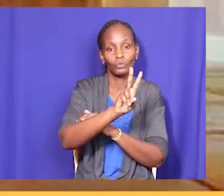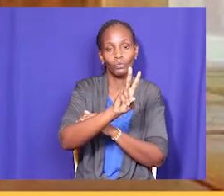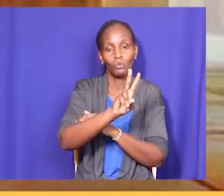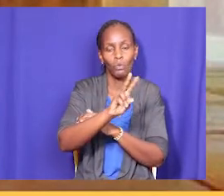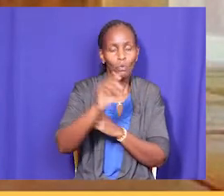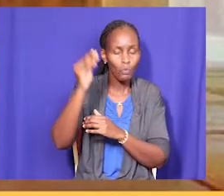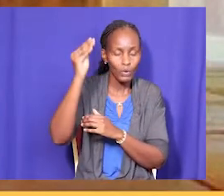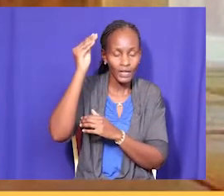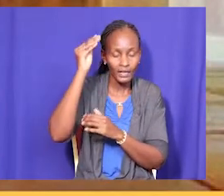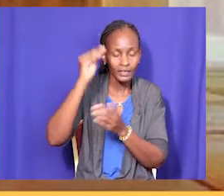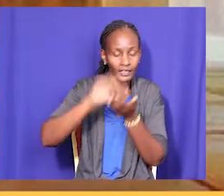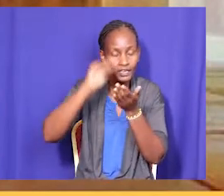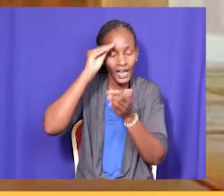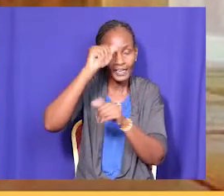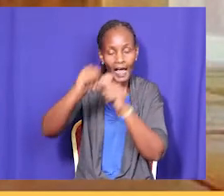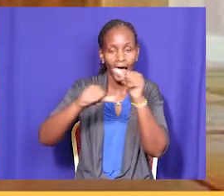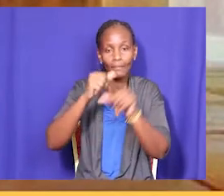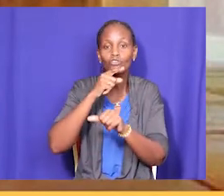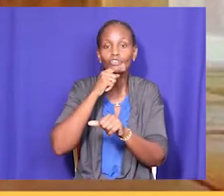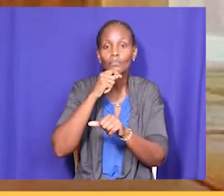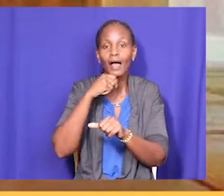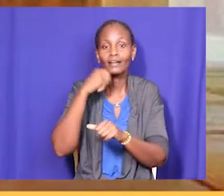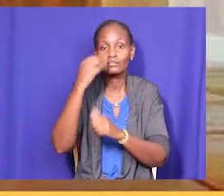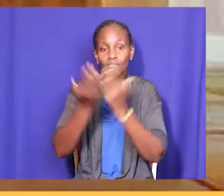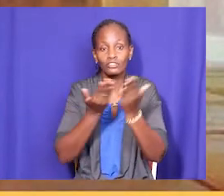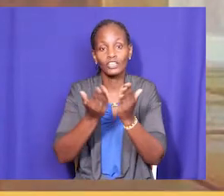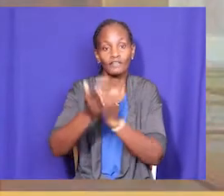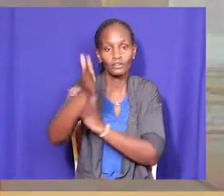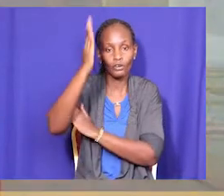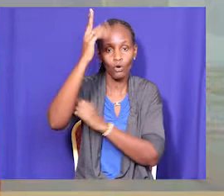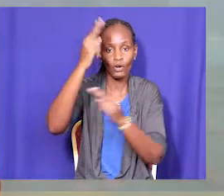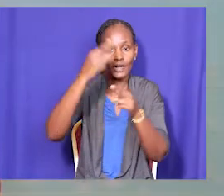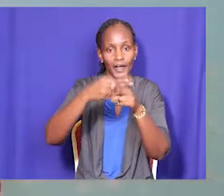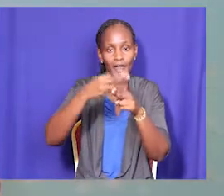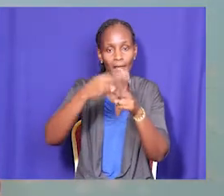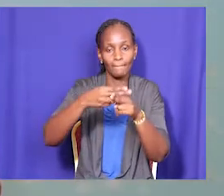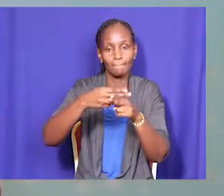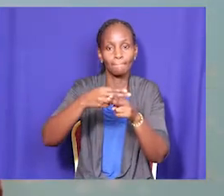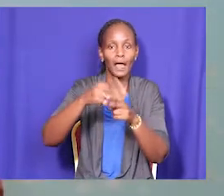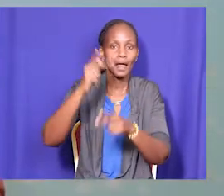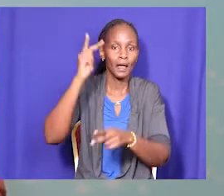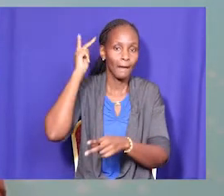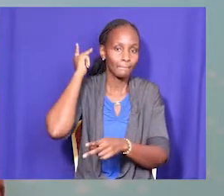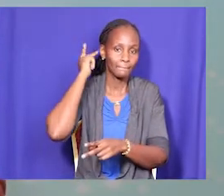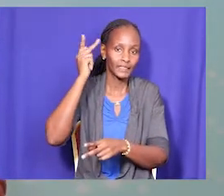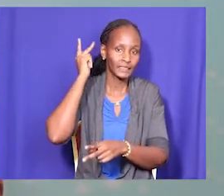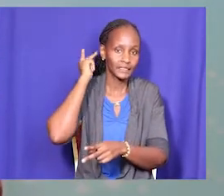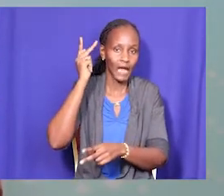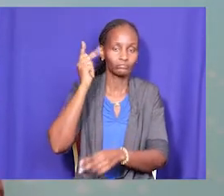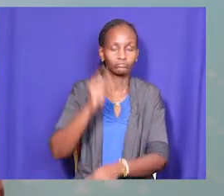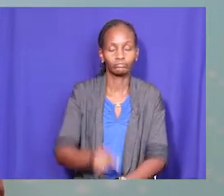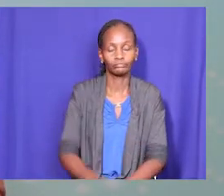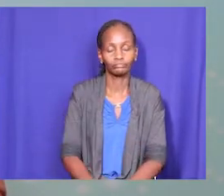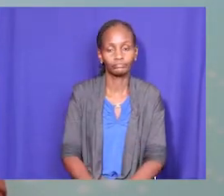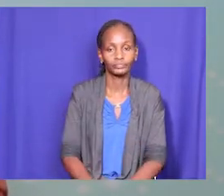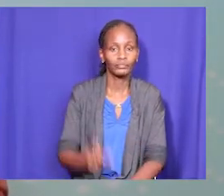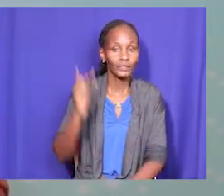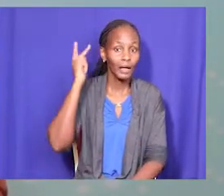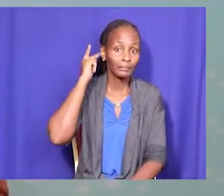a man who served God. His name was Peter. Now,